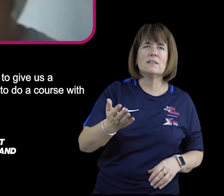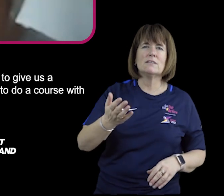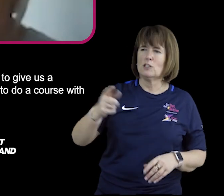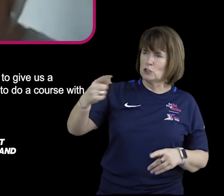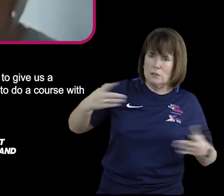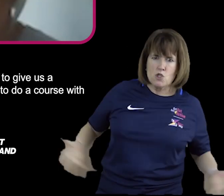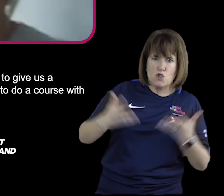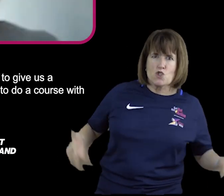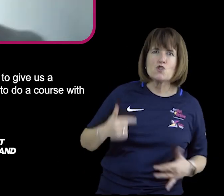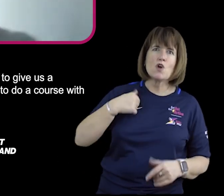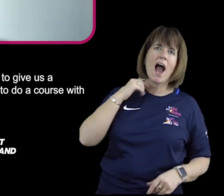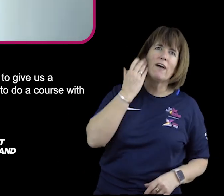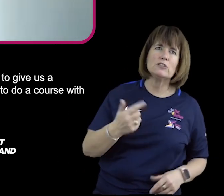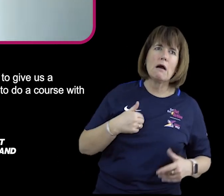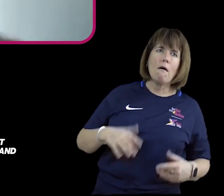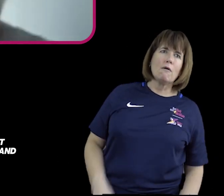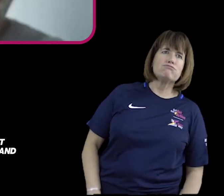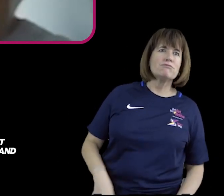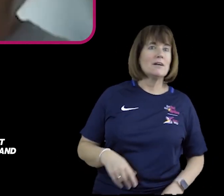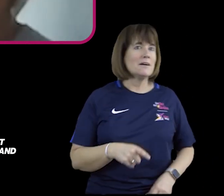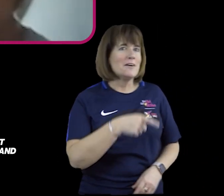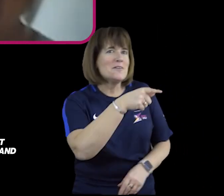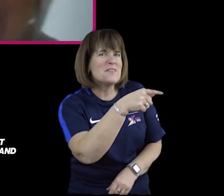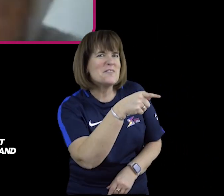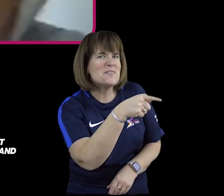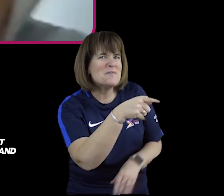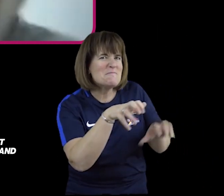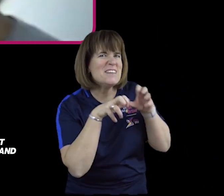me every day. You meanie.